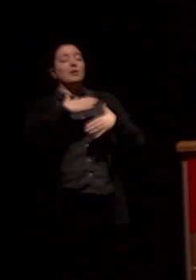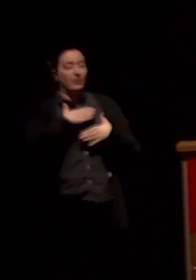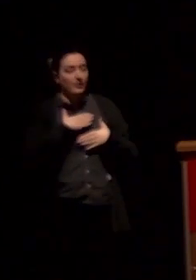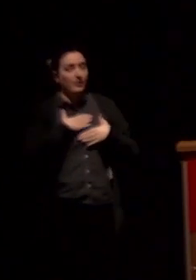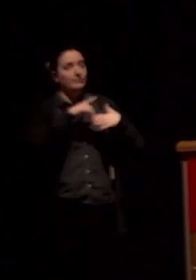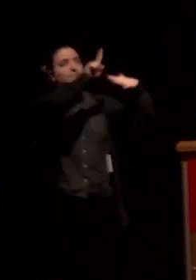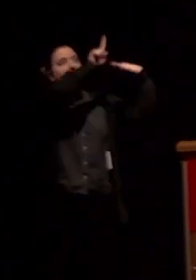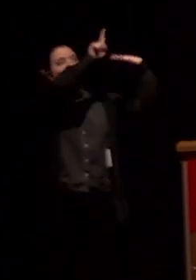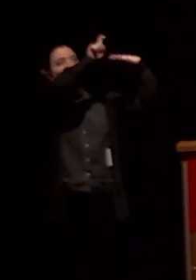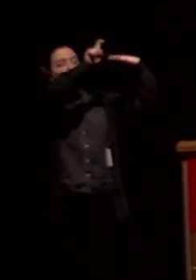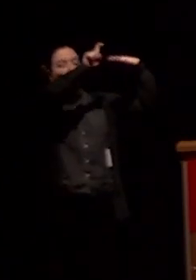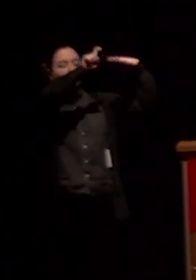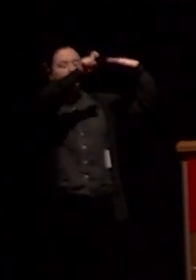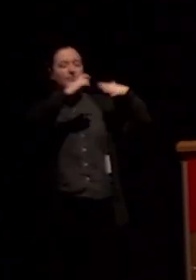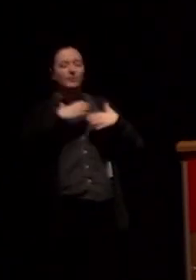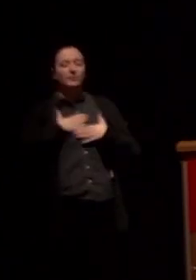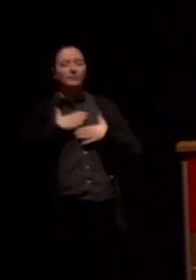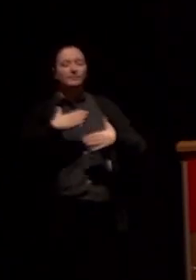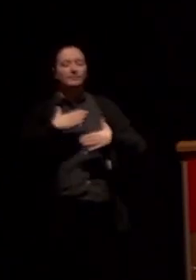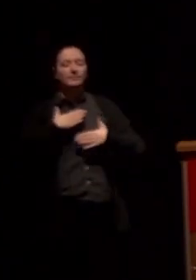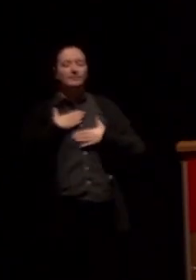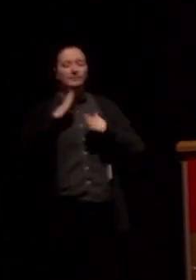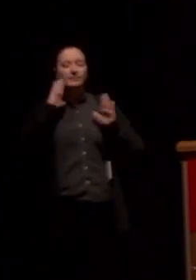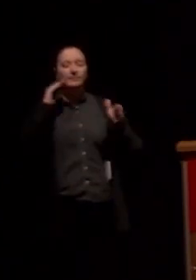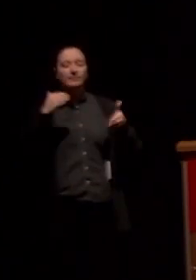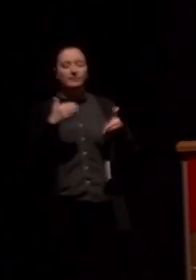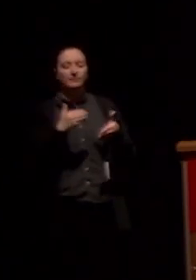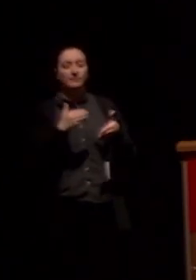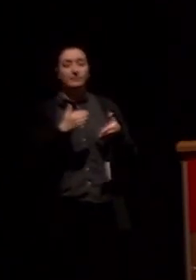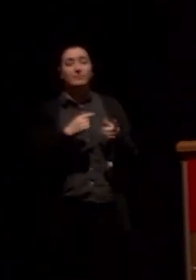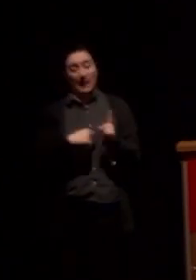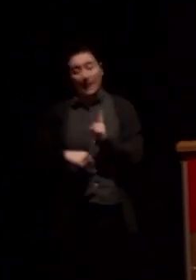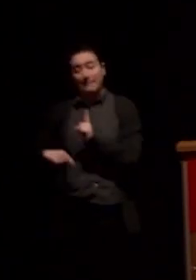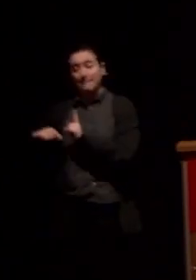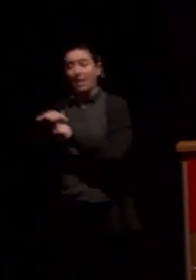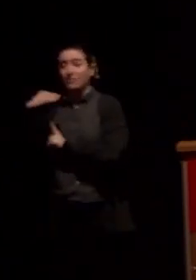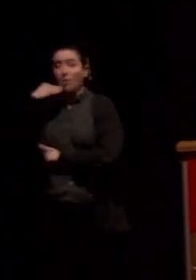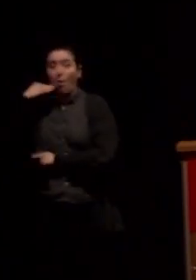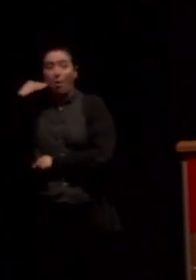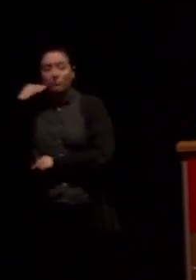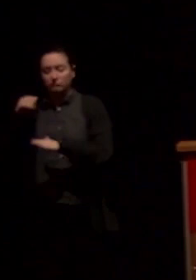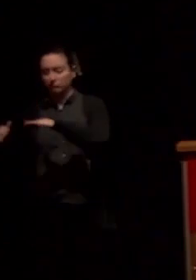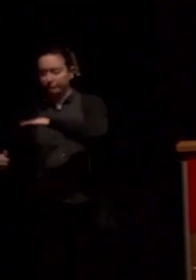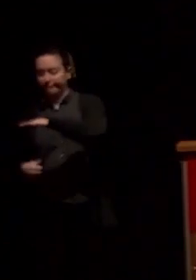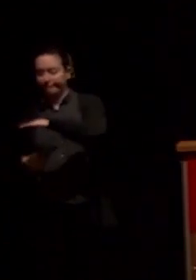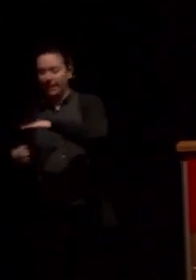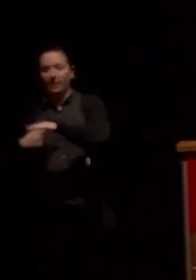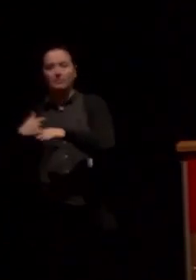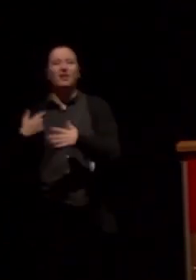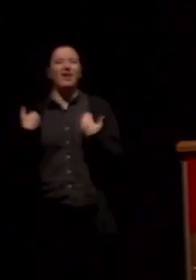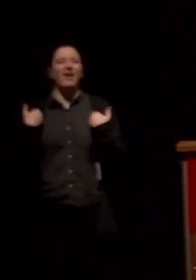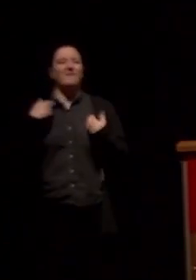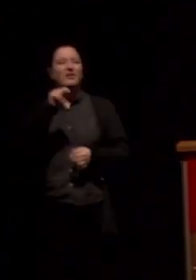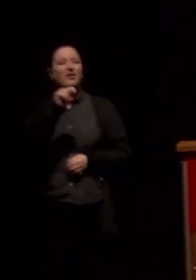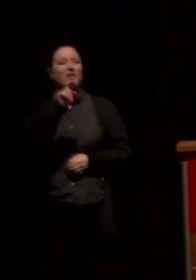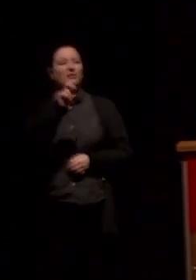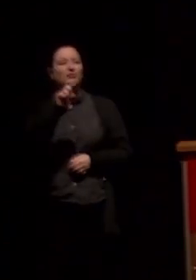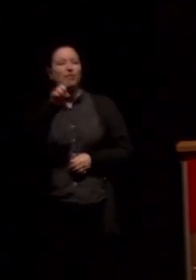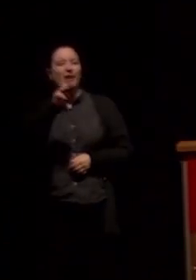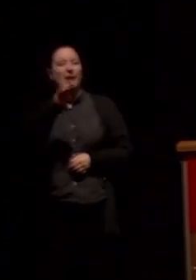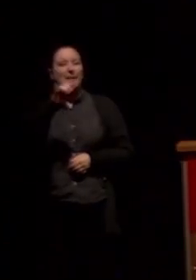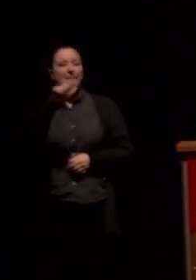age and falling on the ice. So, you know, trying to get on the treadmill in the mornings, which is hard if I have to be somewhere early, but that's kind of my